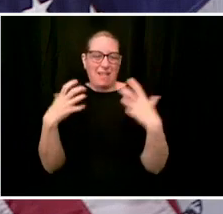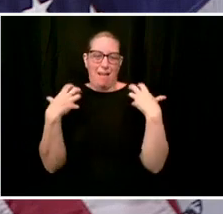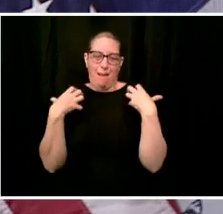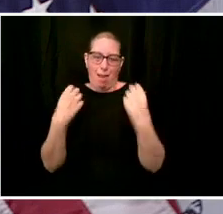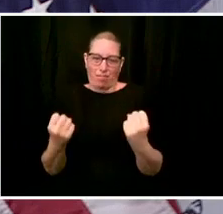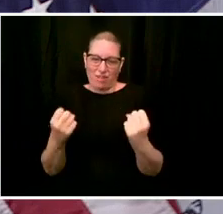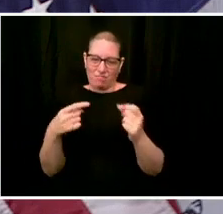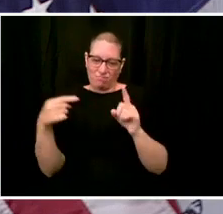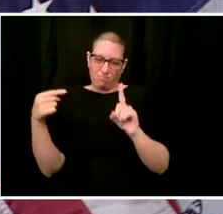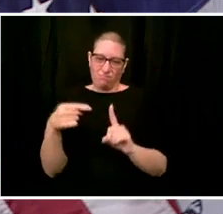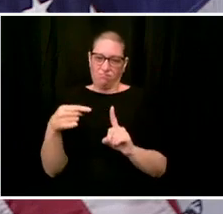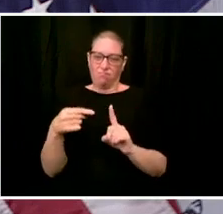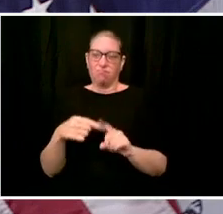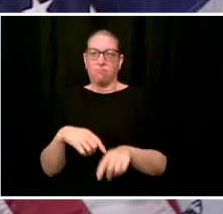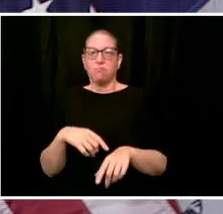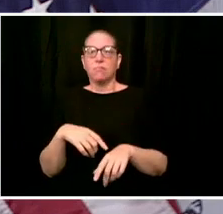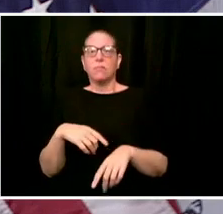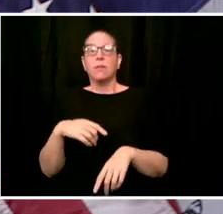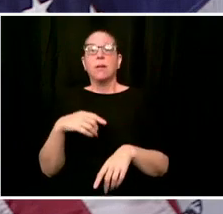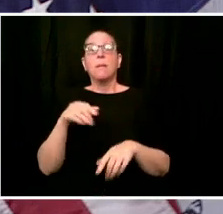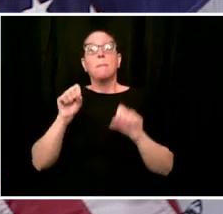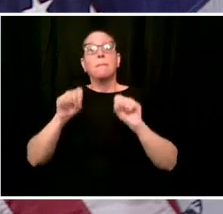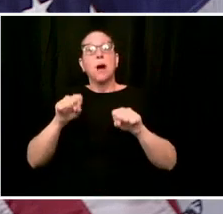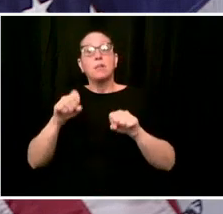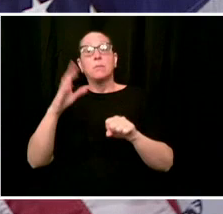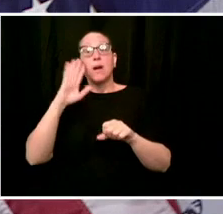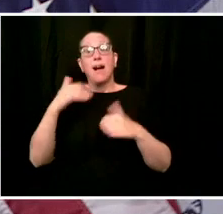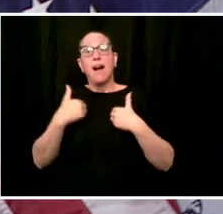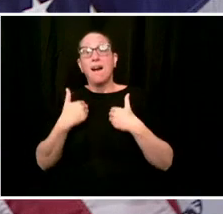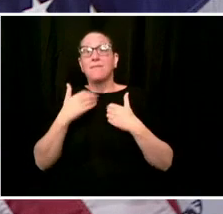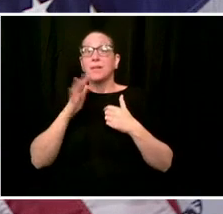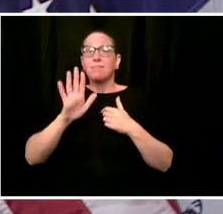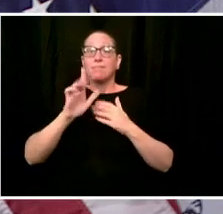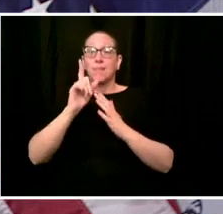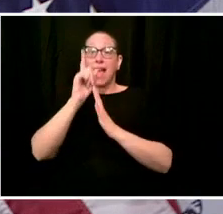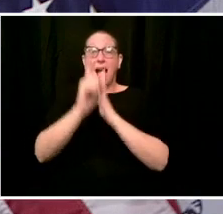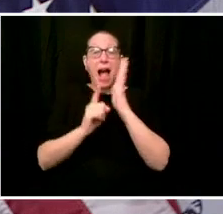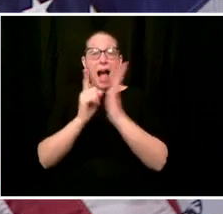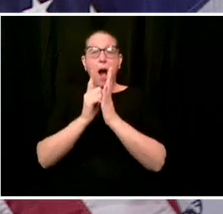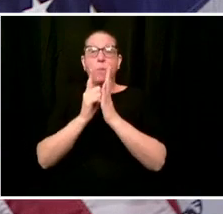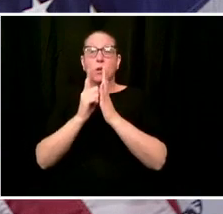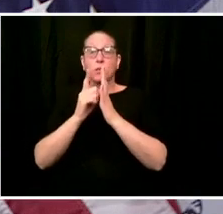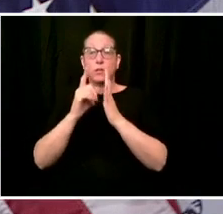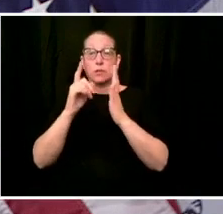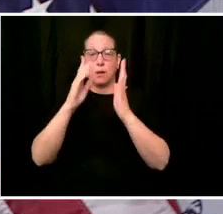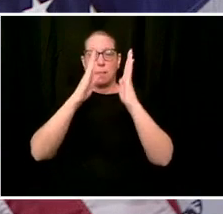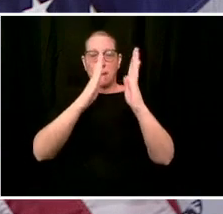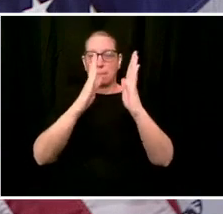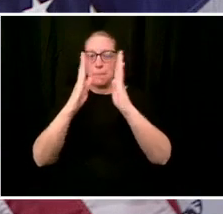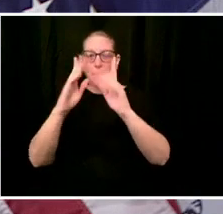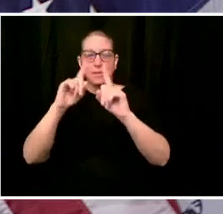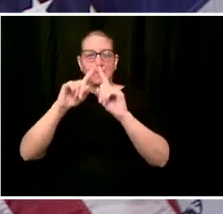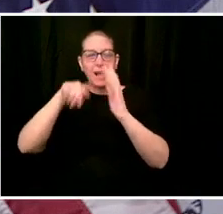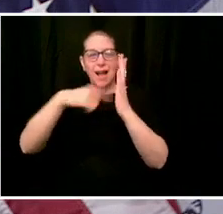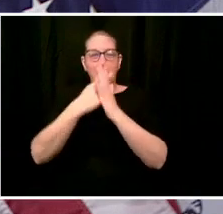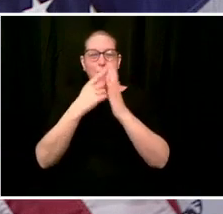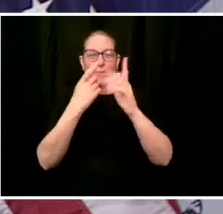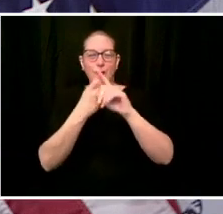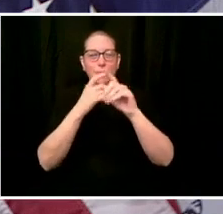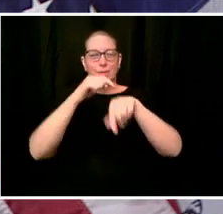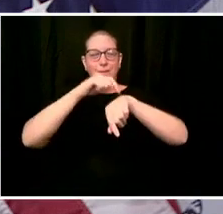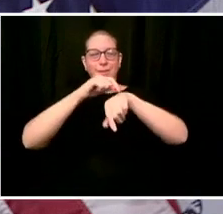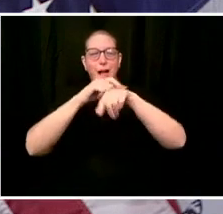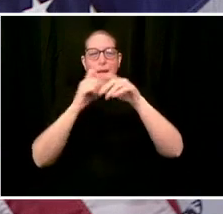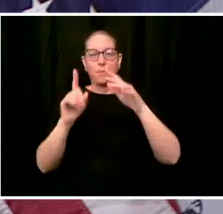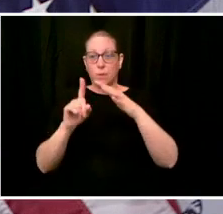something like a hybrid approach will be considered. My goal is to return us to the normal